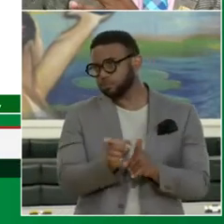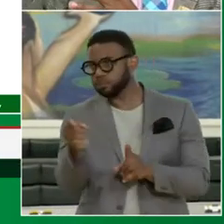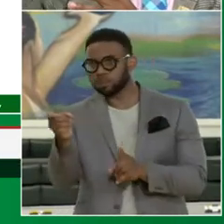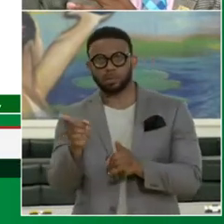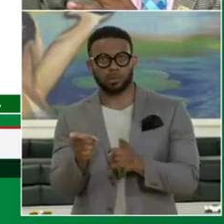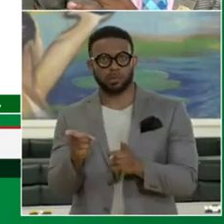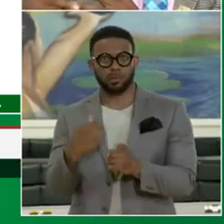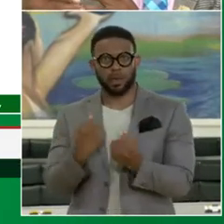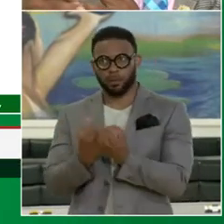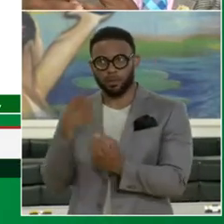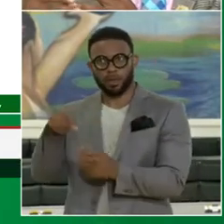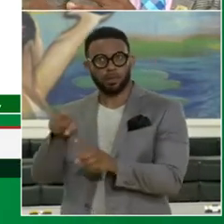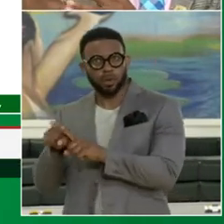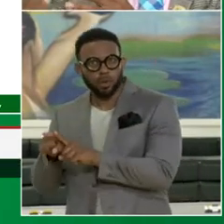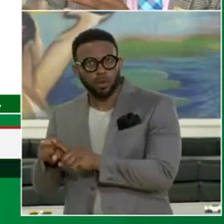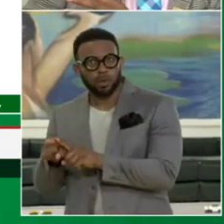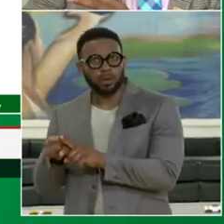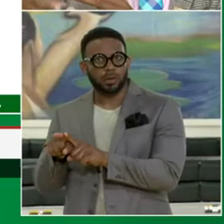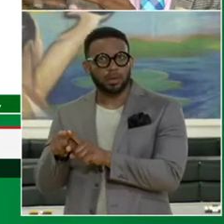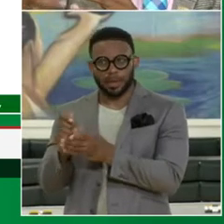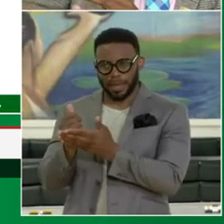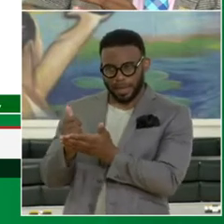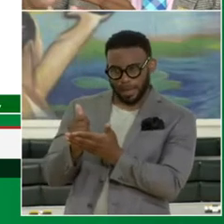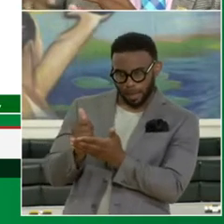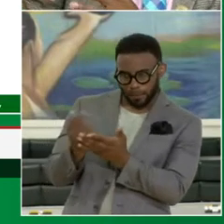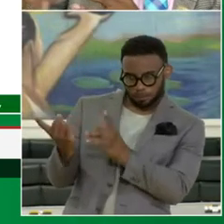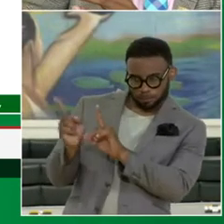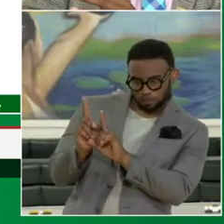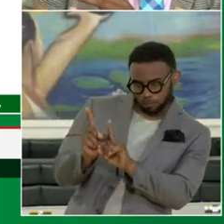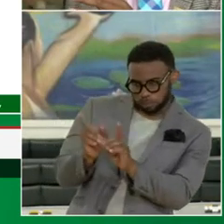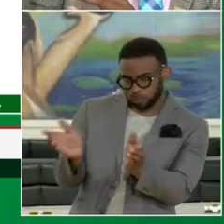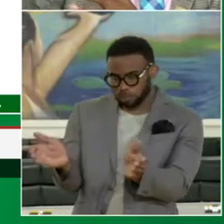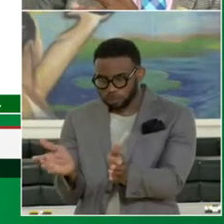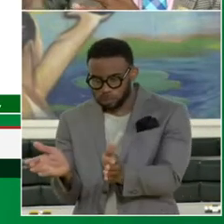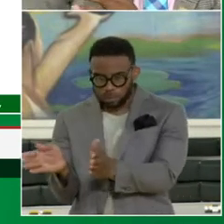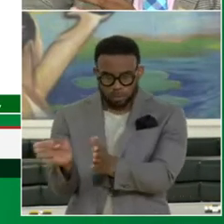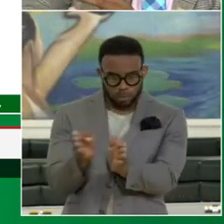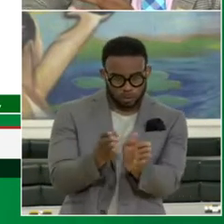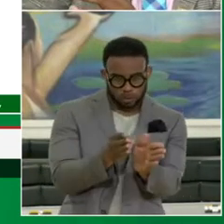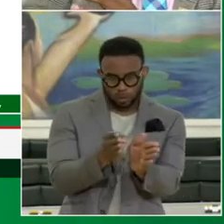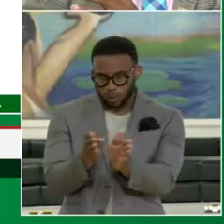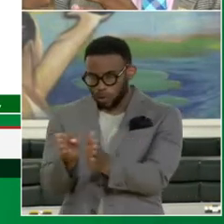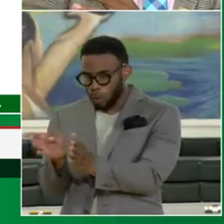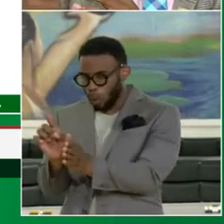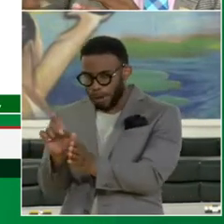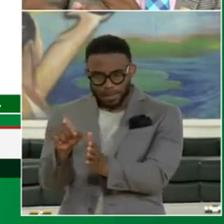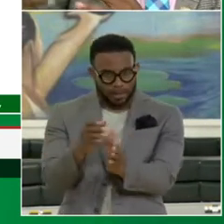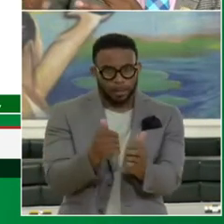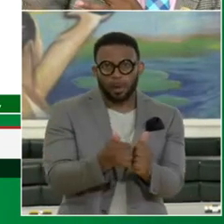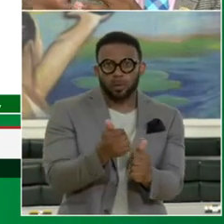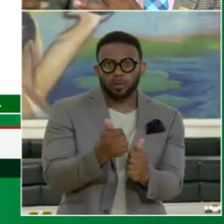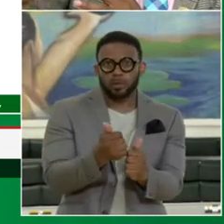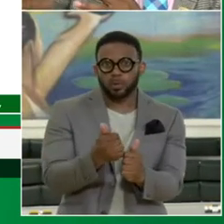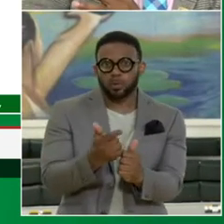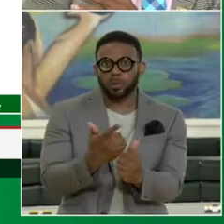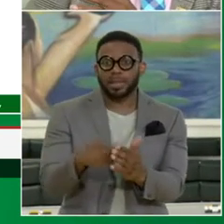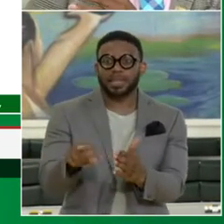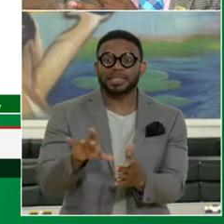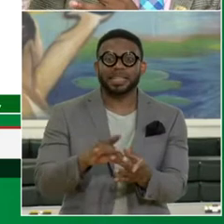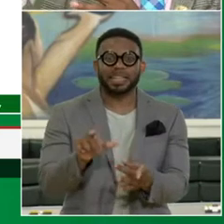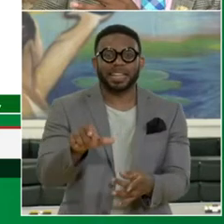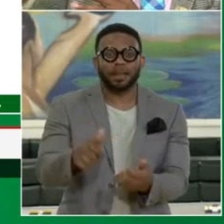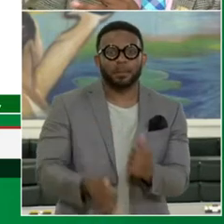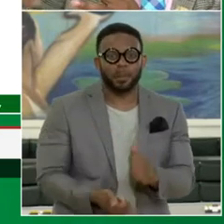these navigators going to be able to coach and encourage to follow through with the things that they said they need to be